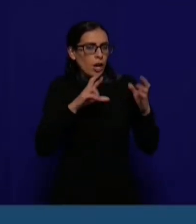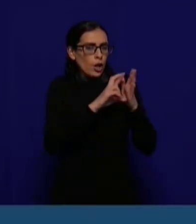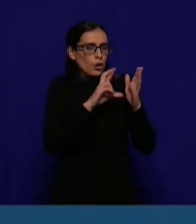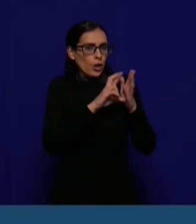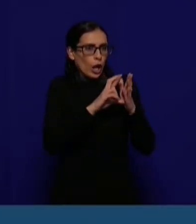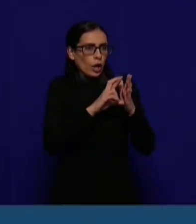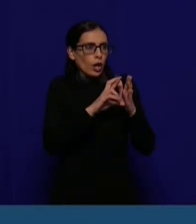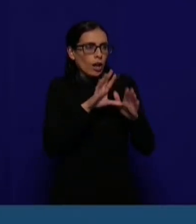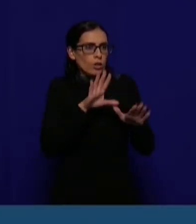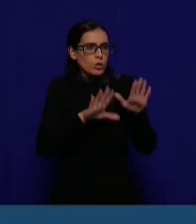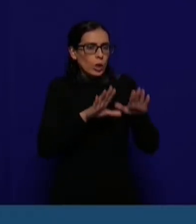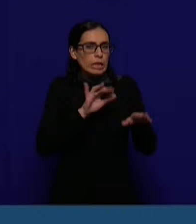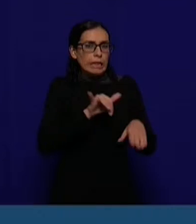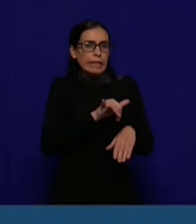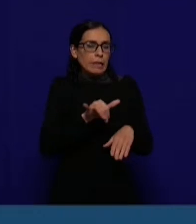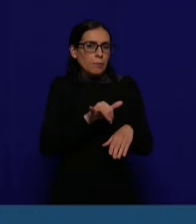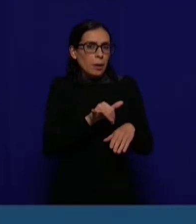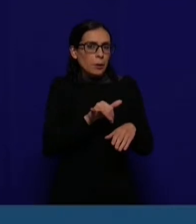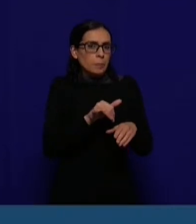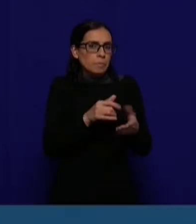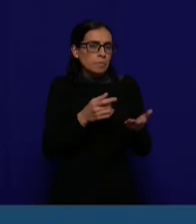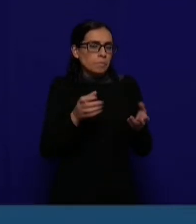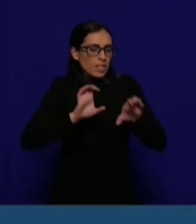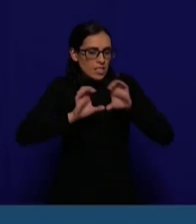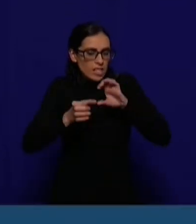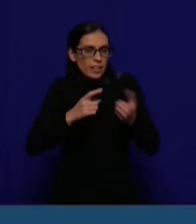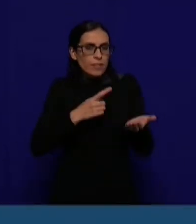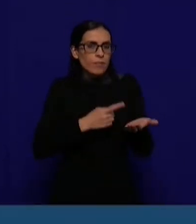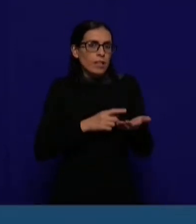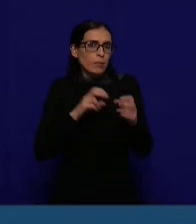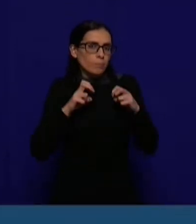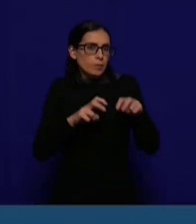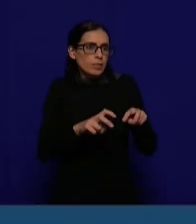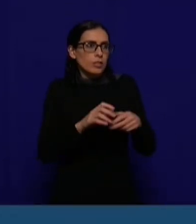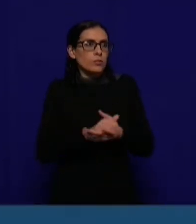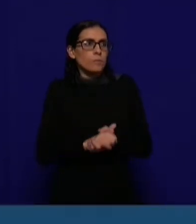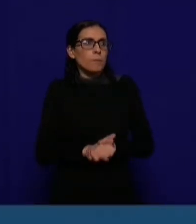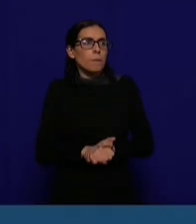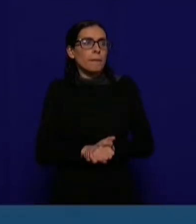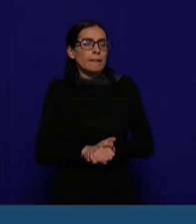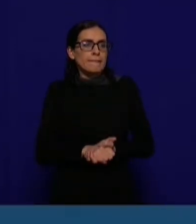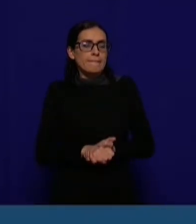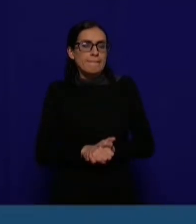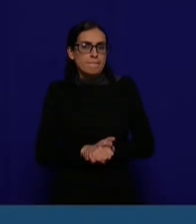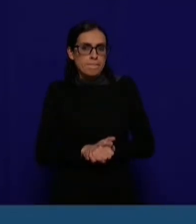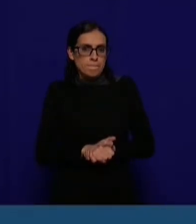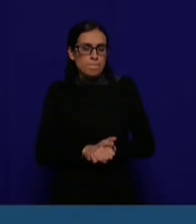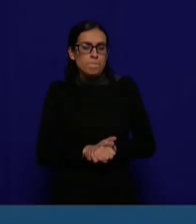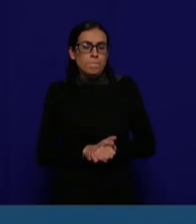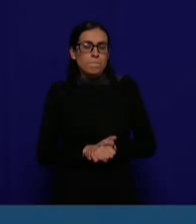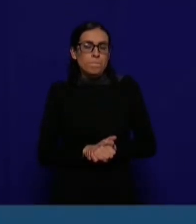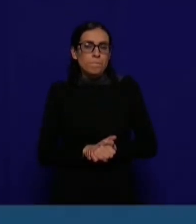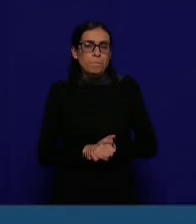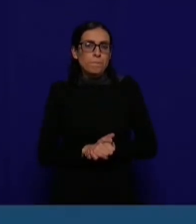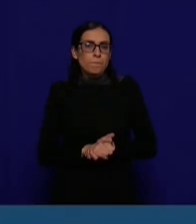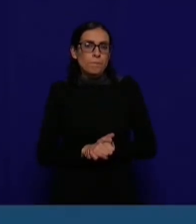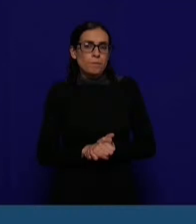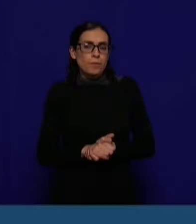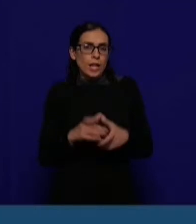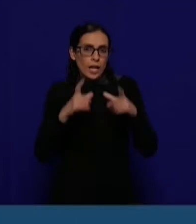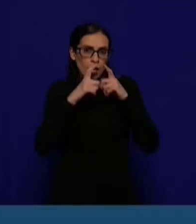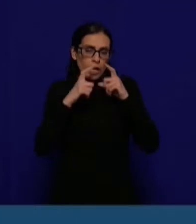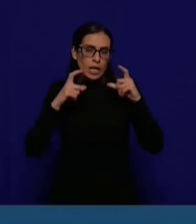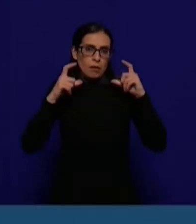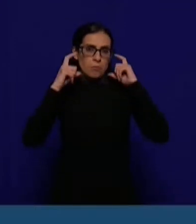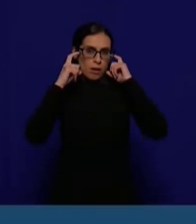mask wearing outdoors on, please? Thank you. Iva, tal-maskri bħalma spiegajna rajna